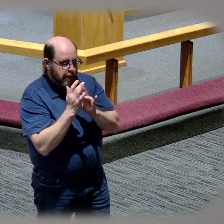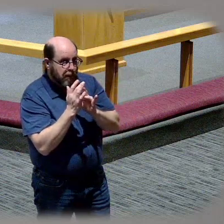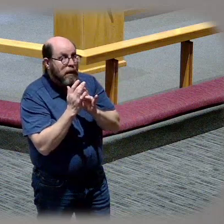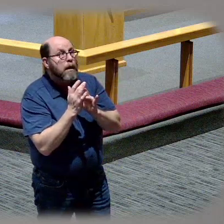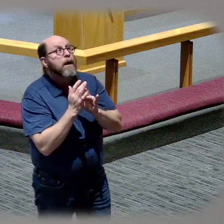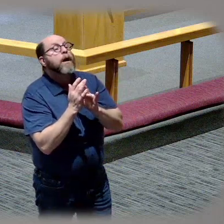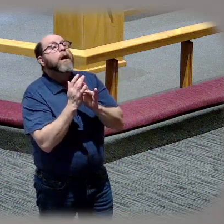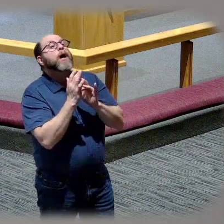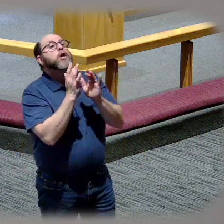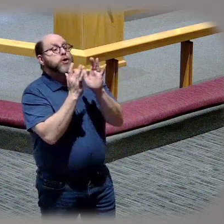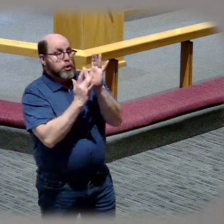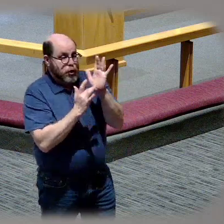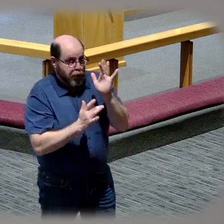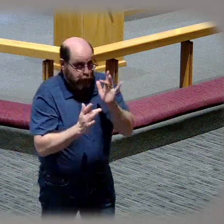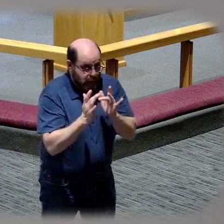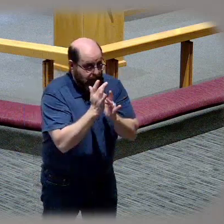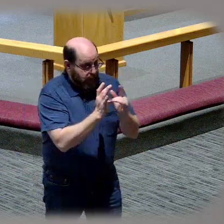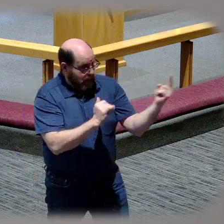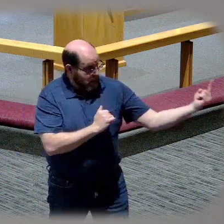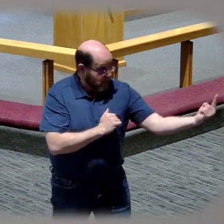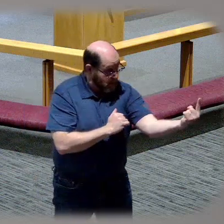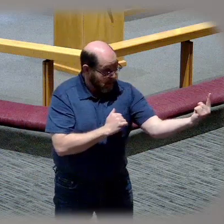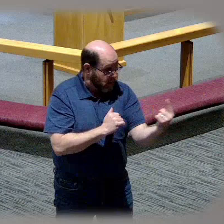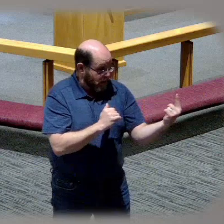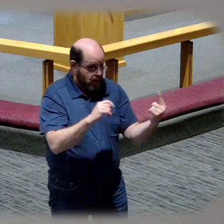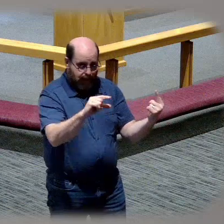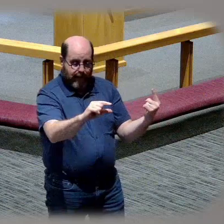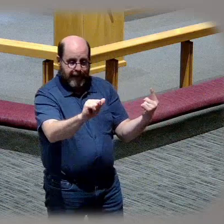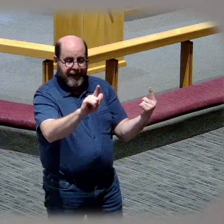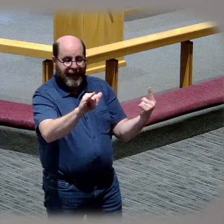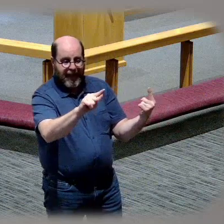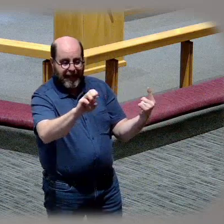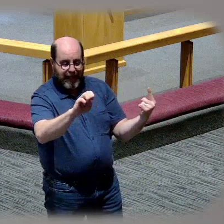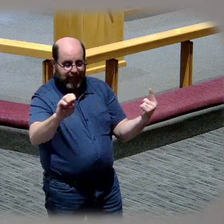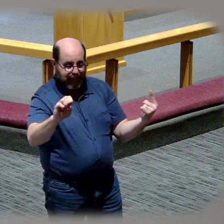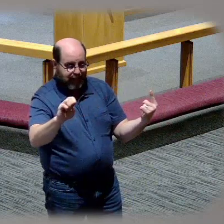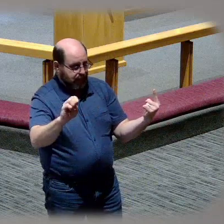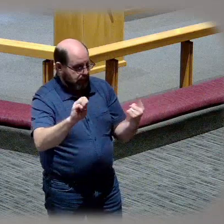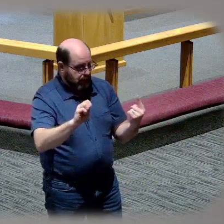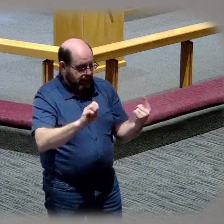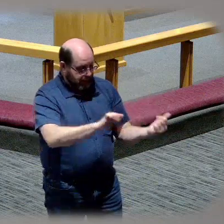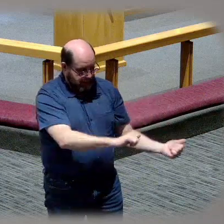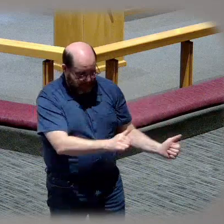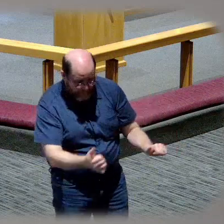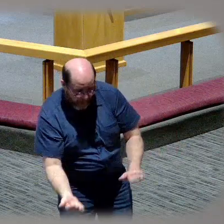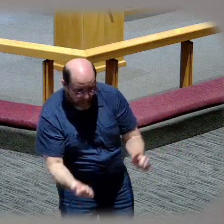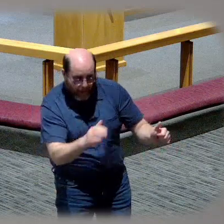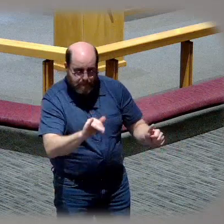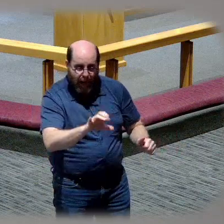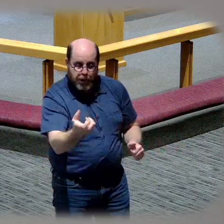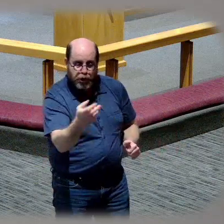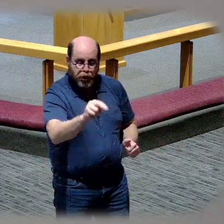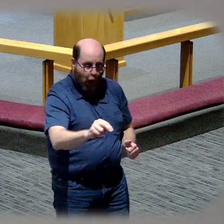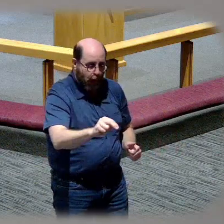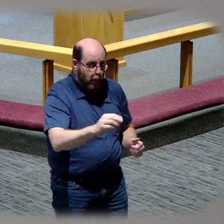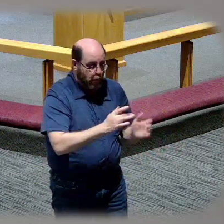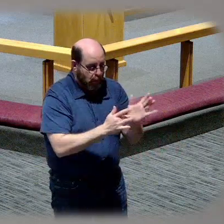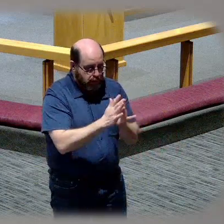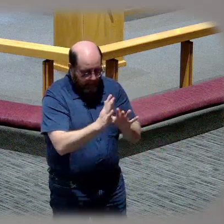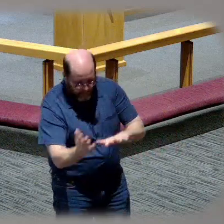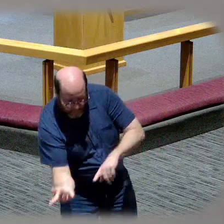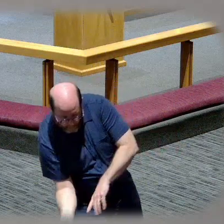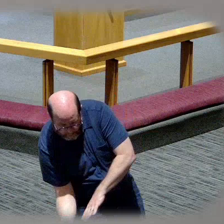Jesus came from Galilee and was baptized by John in the Jordan. And when he, Jesus, came up out of the